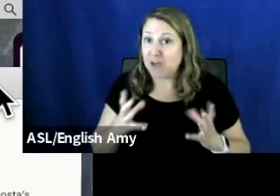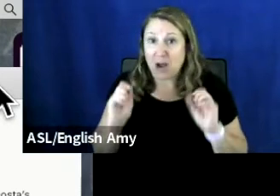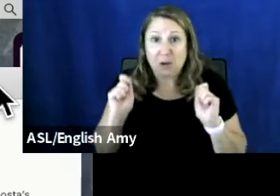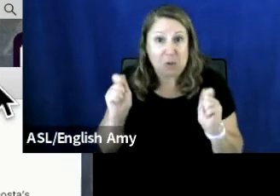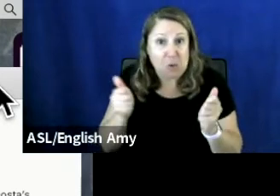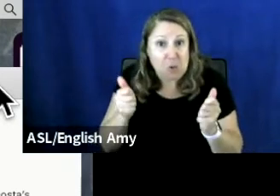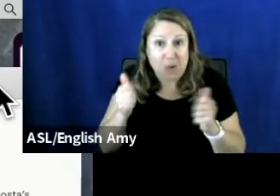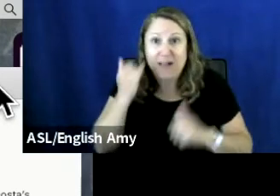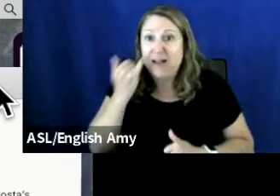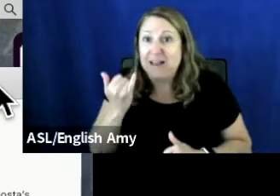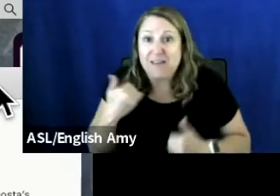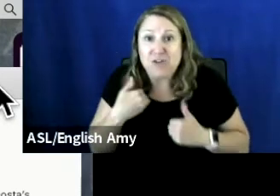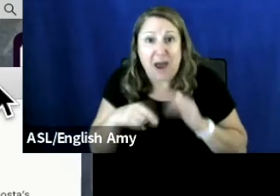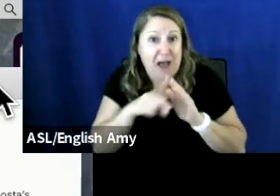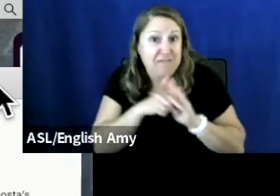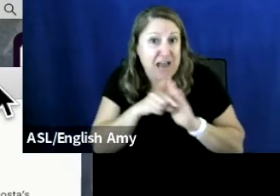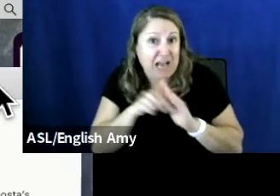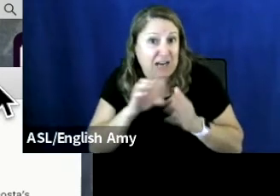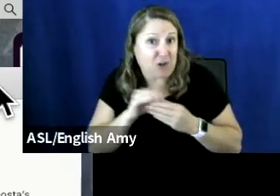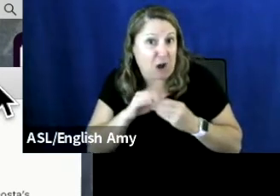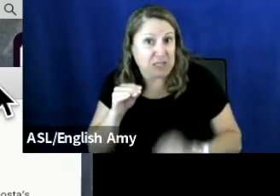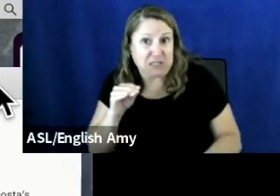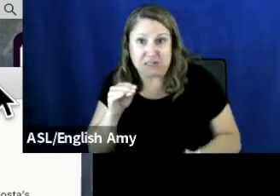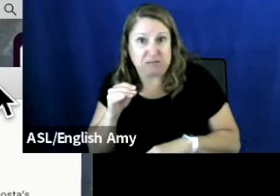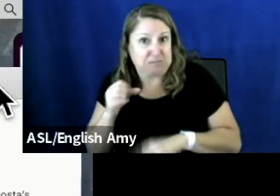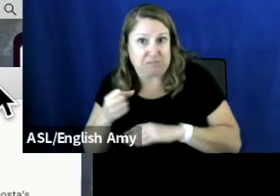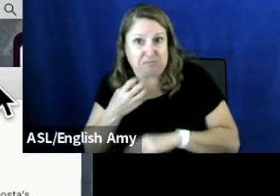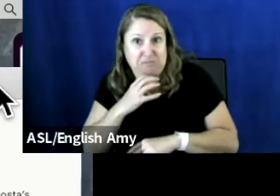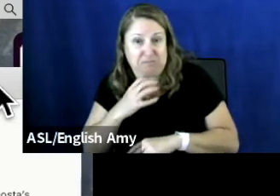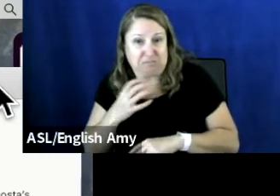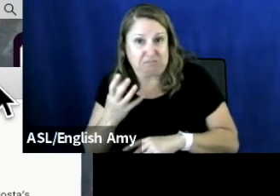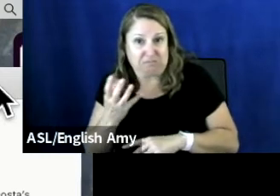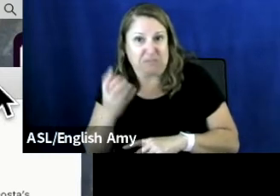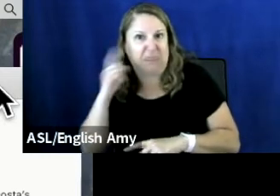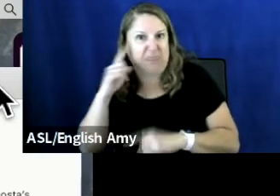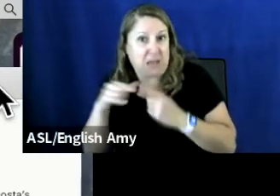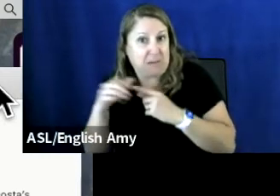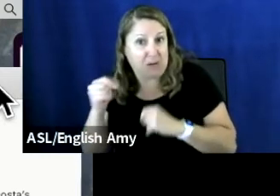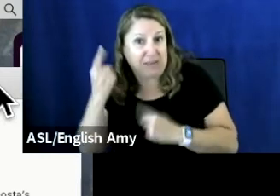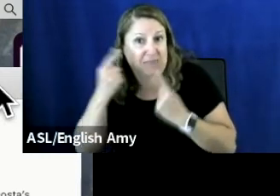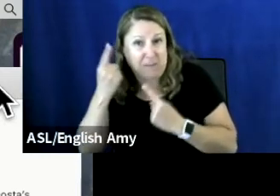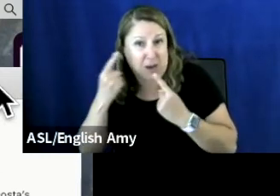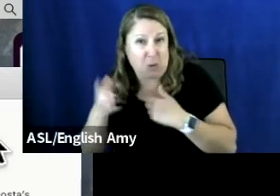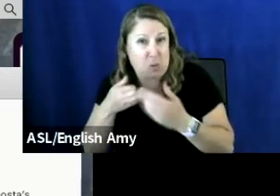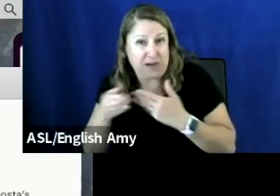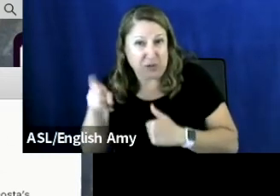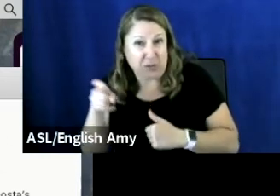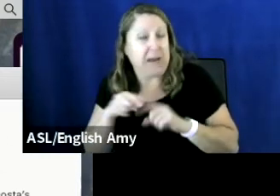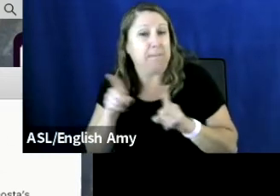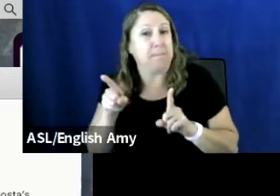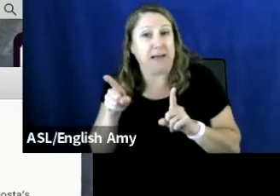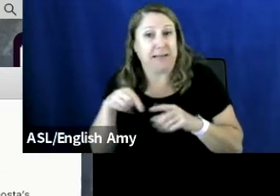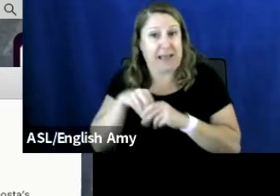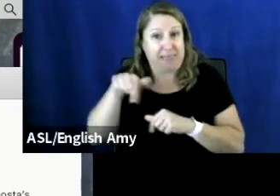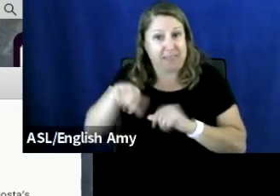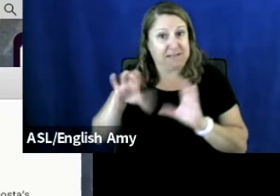or if you have negative comments, keep those, like the negative comments at least. Like you can think about them, reflect on them, do whatever you need to do, but like, in this